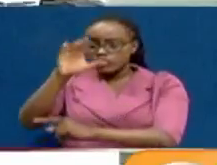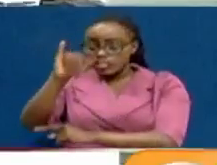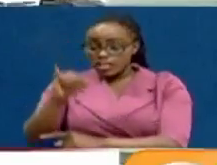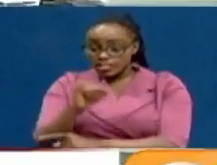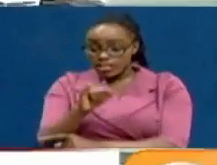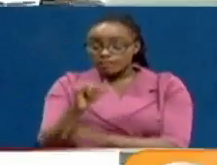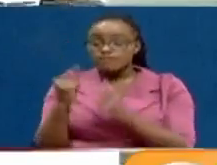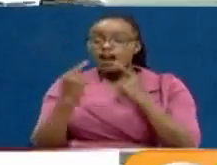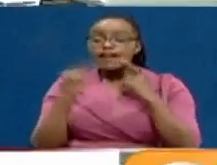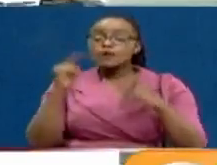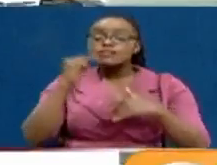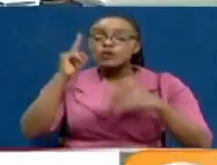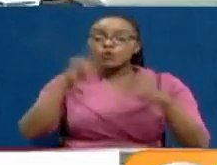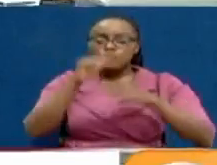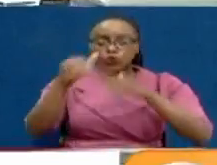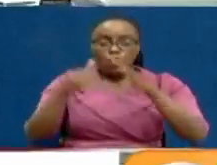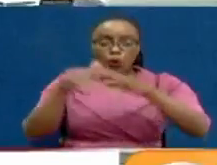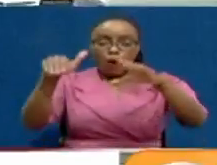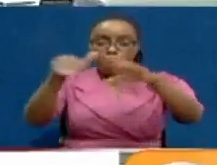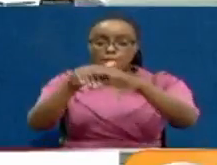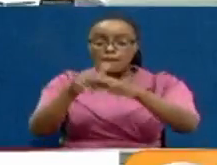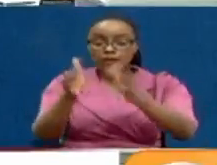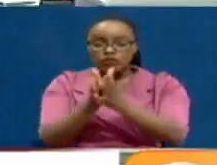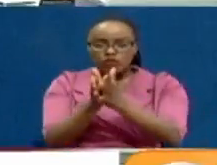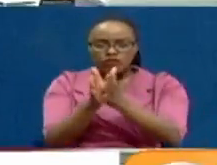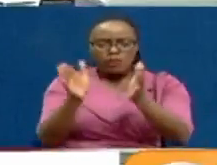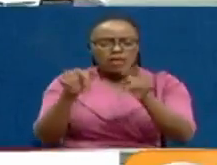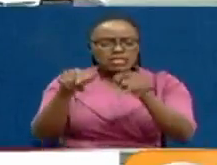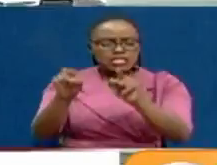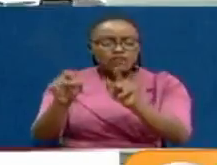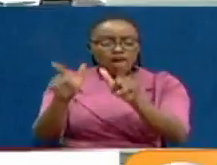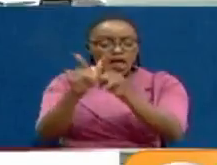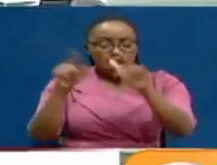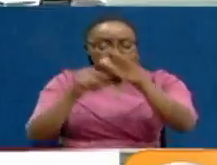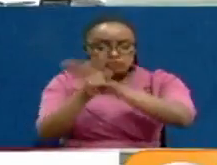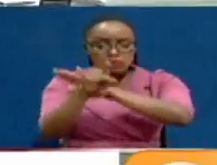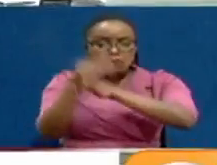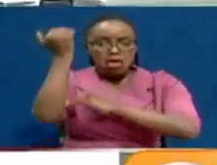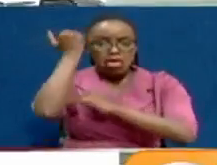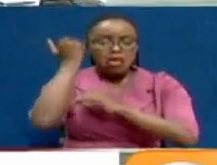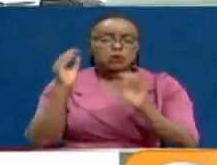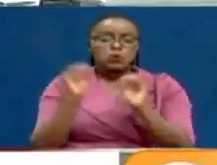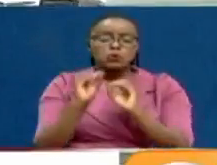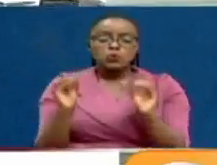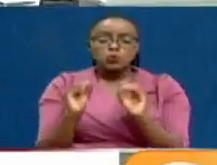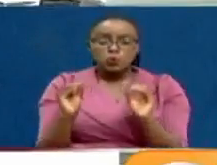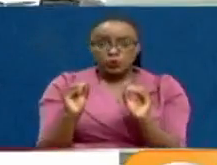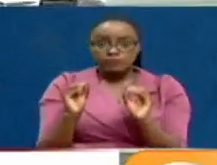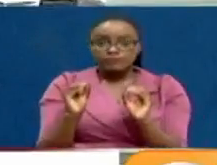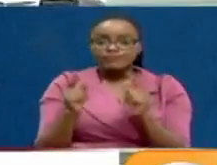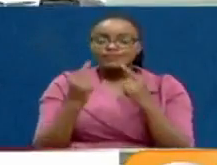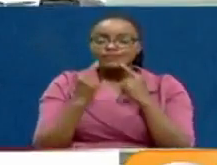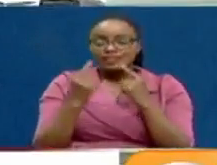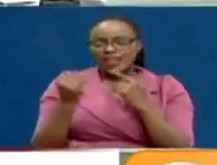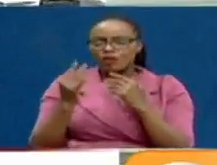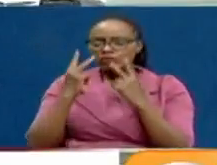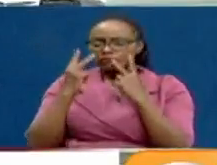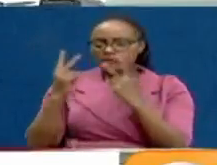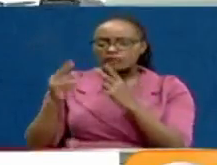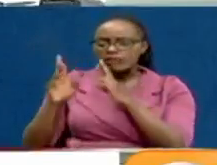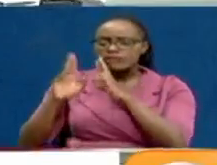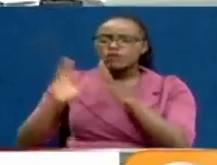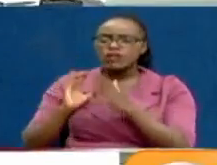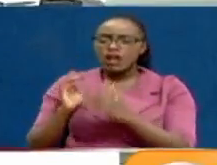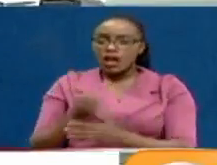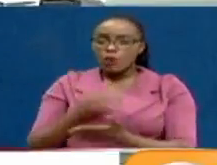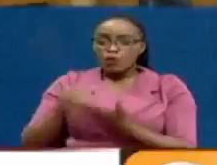David Maraga, said all the members of the public will not be allowed entry into the court premises. Here now is Elfas Lagat with the